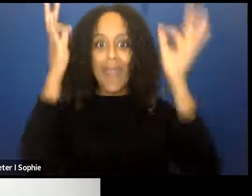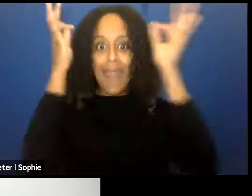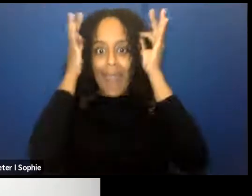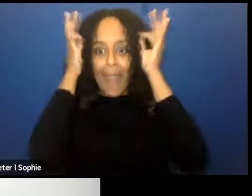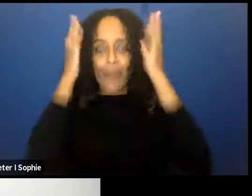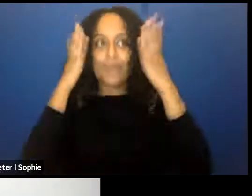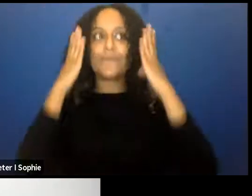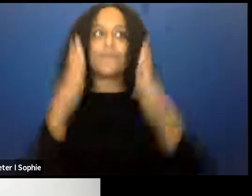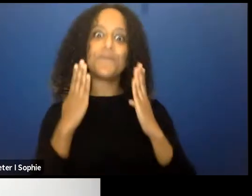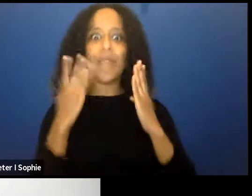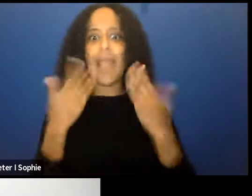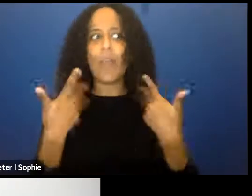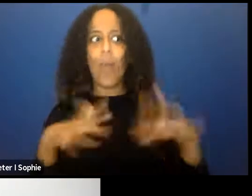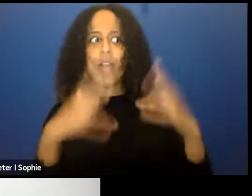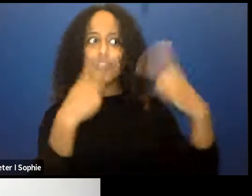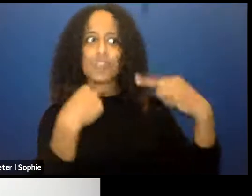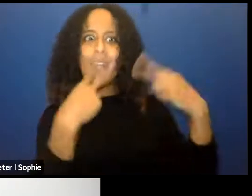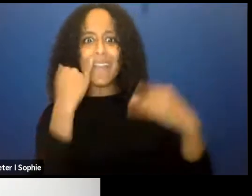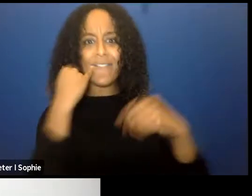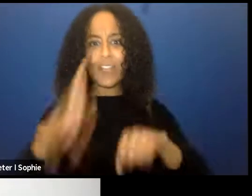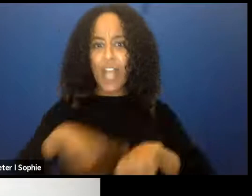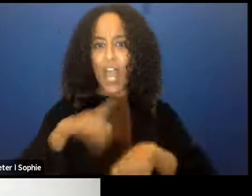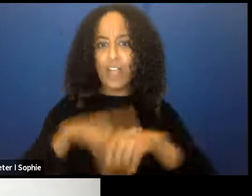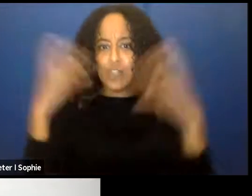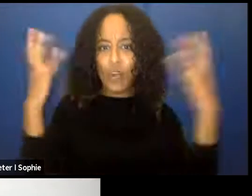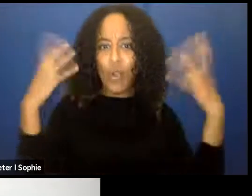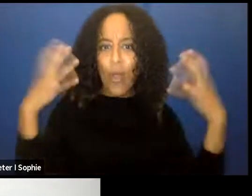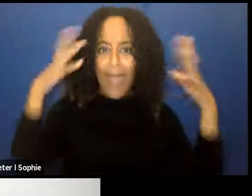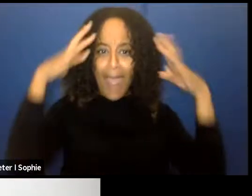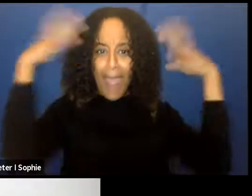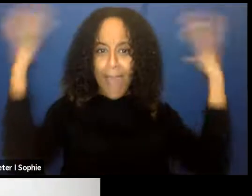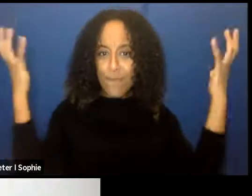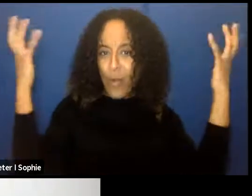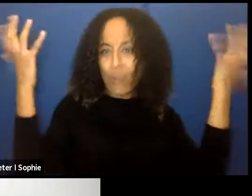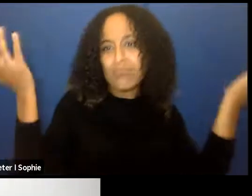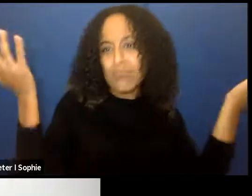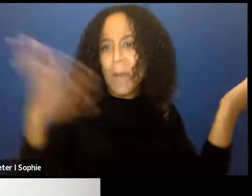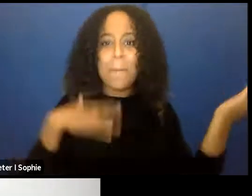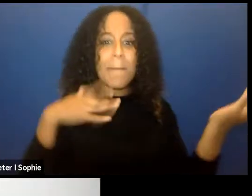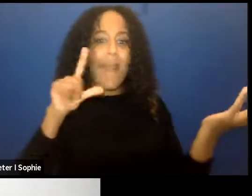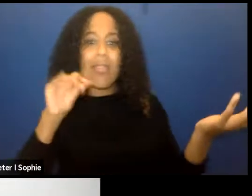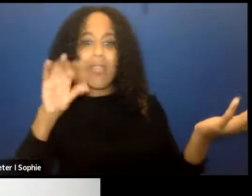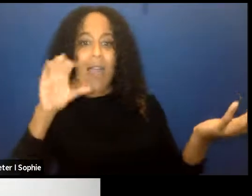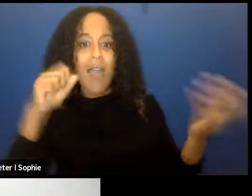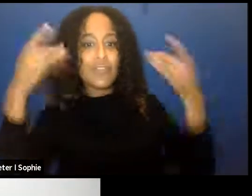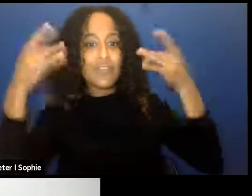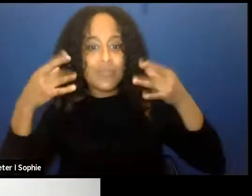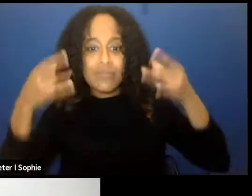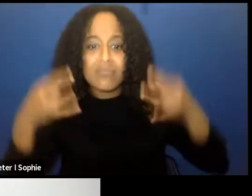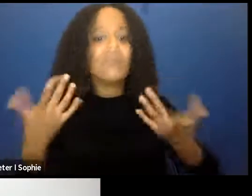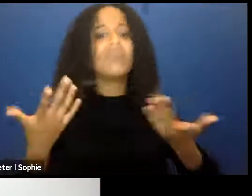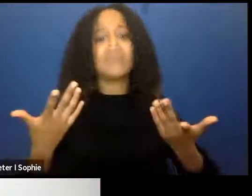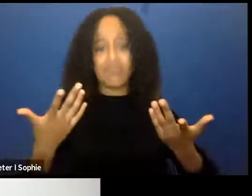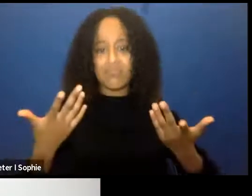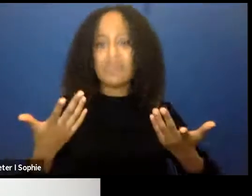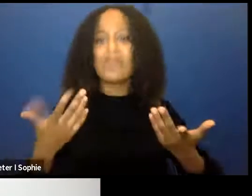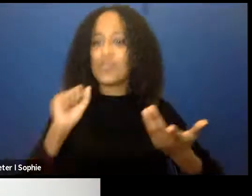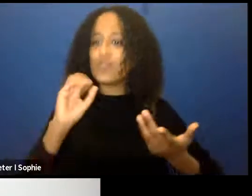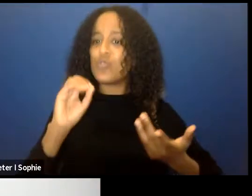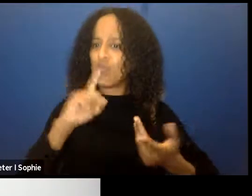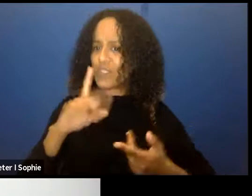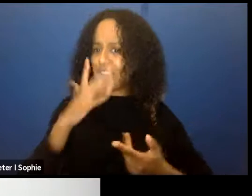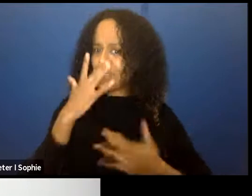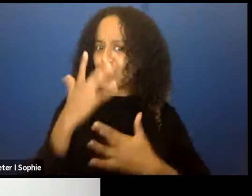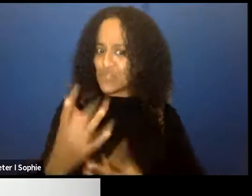be judged if I had my natural curly afro or my locks like I have now. But it's so